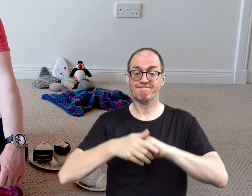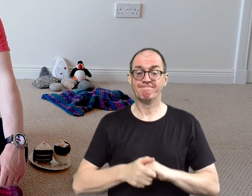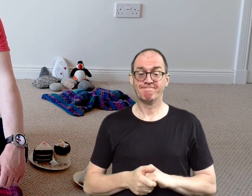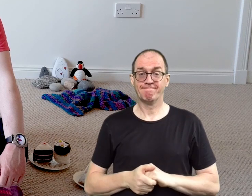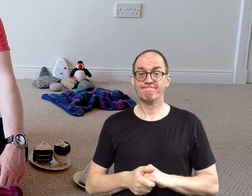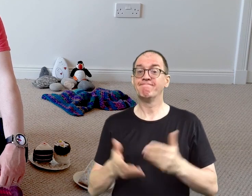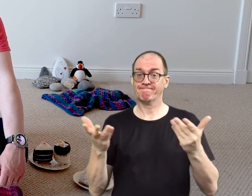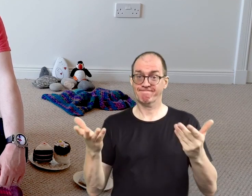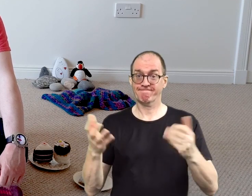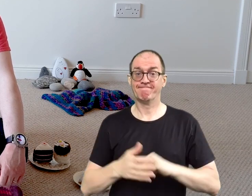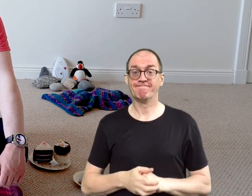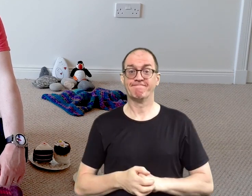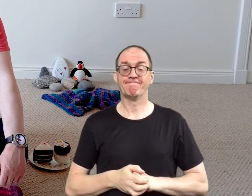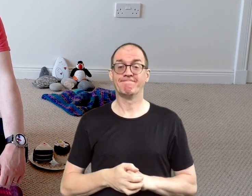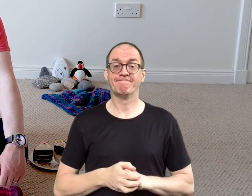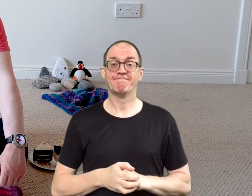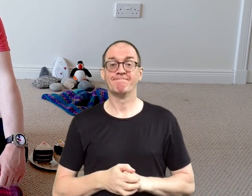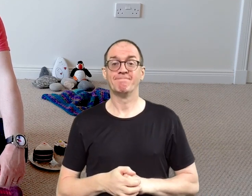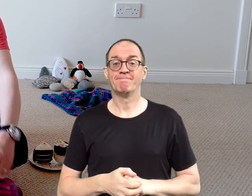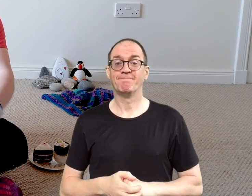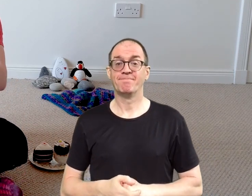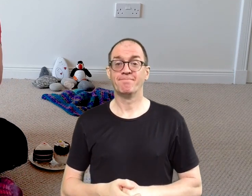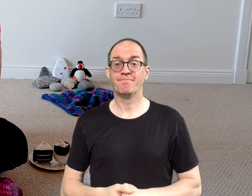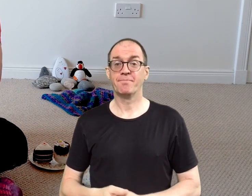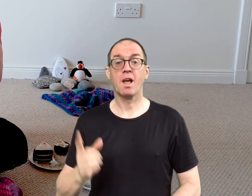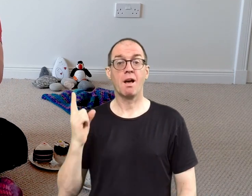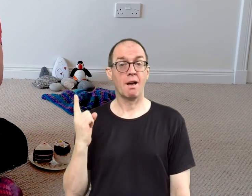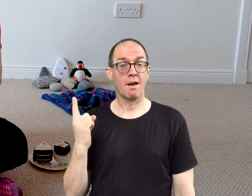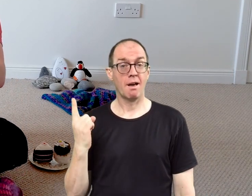Ocean. And it goes like this.